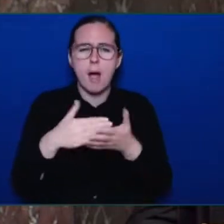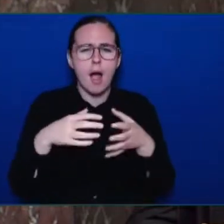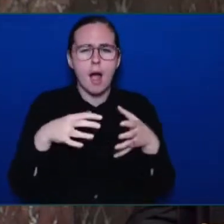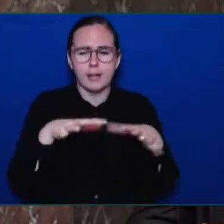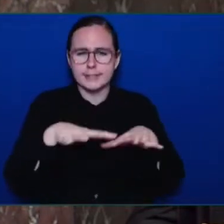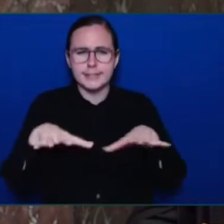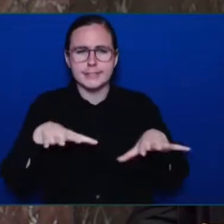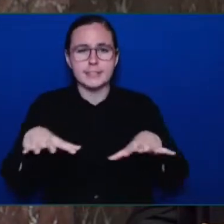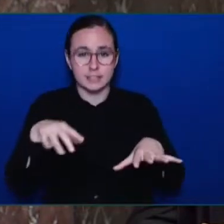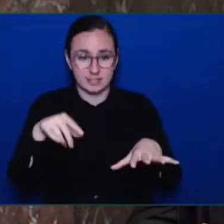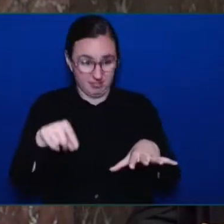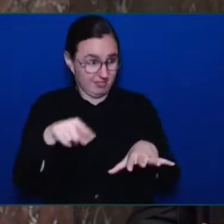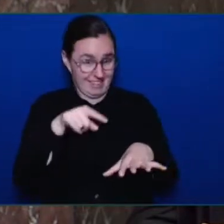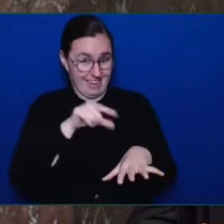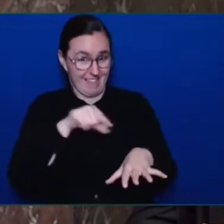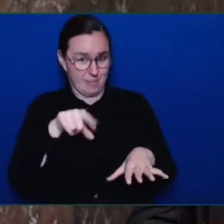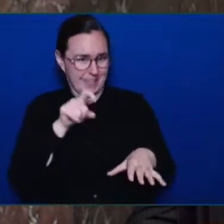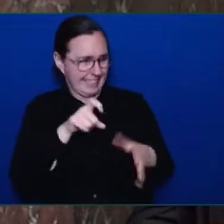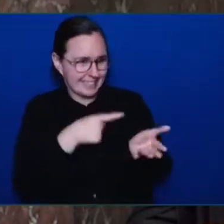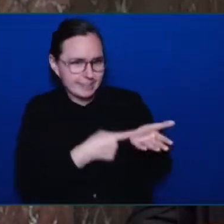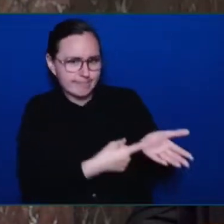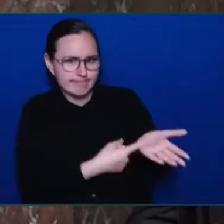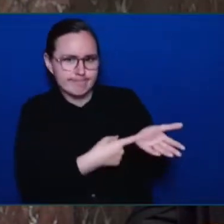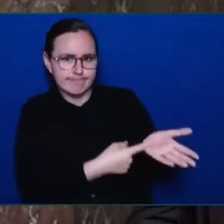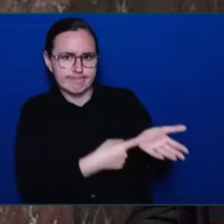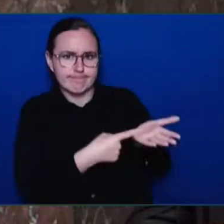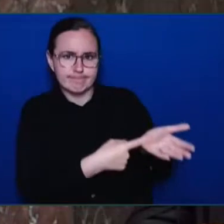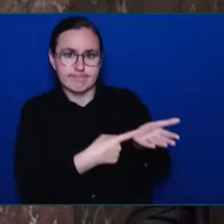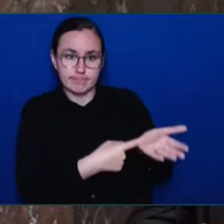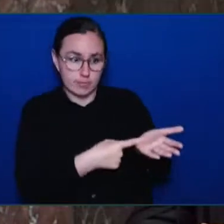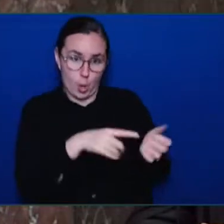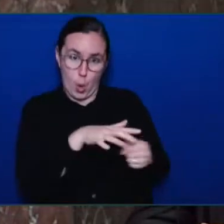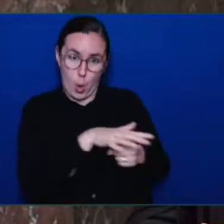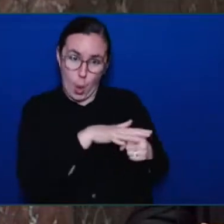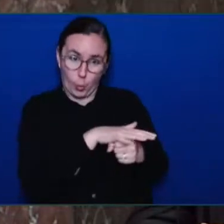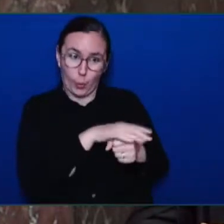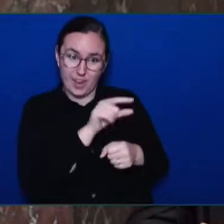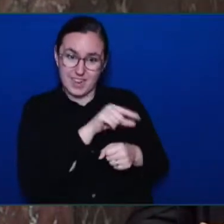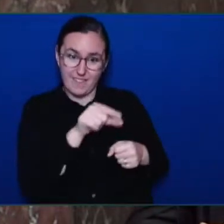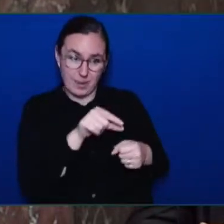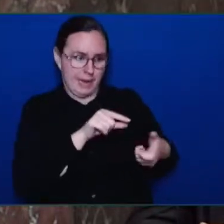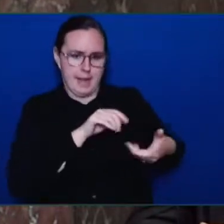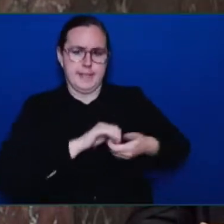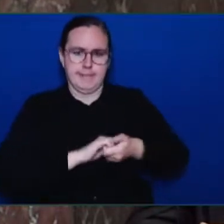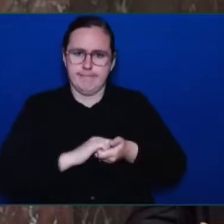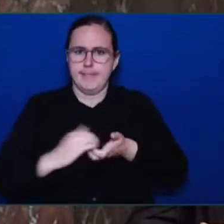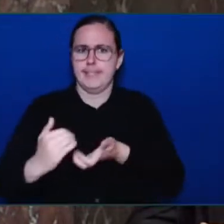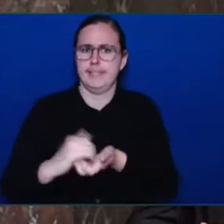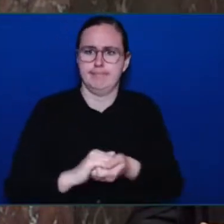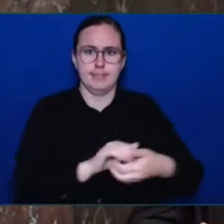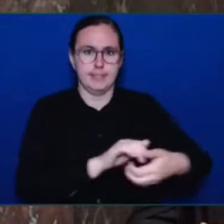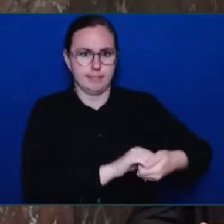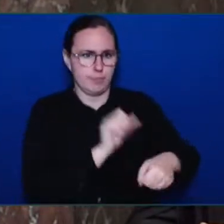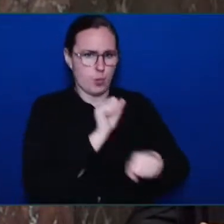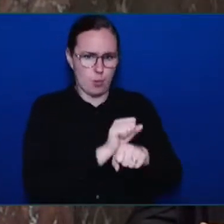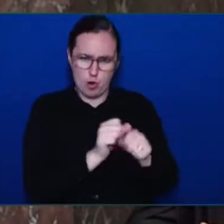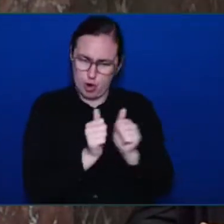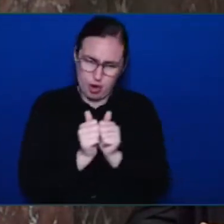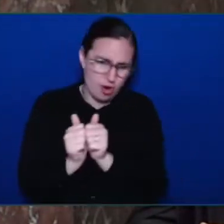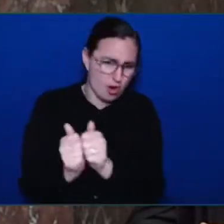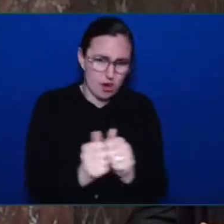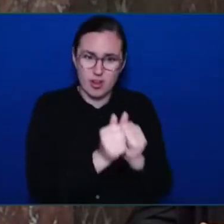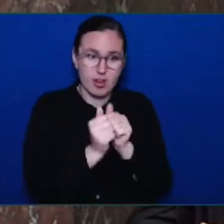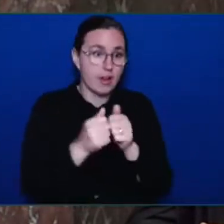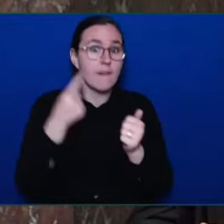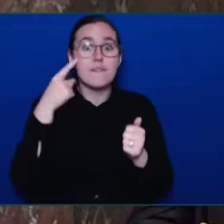aligned with local governments as we undertake together the hard work to increase the housing supply in this province. I